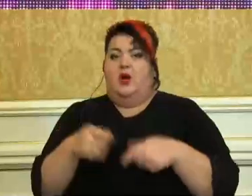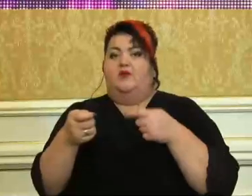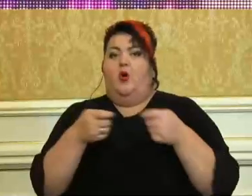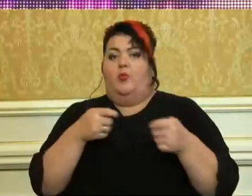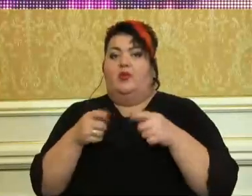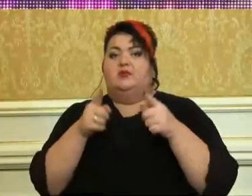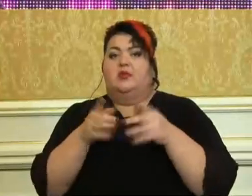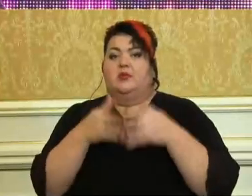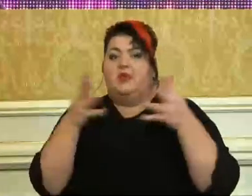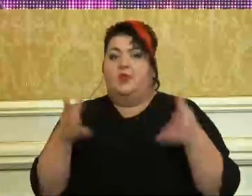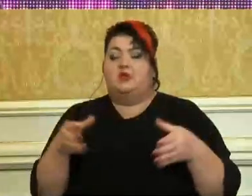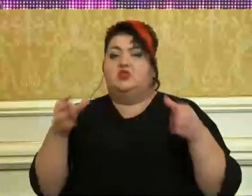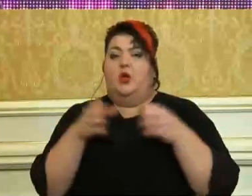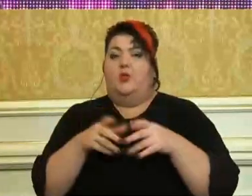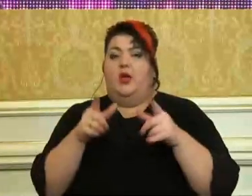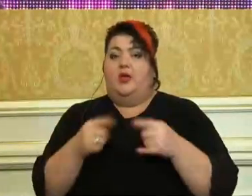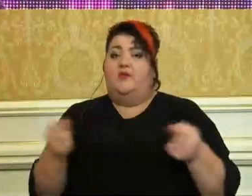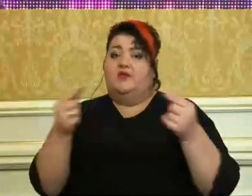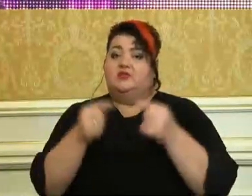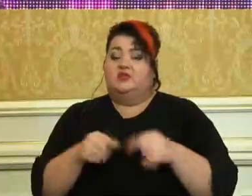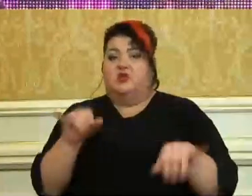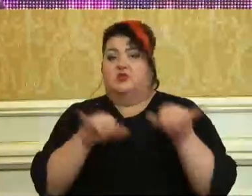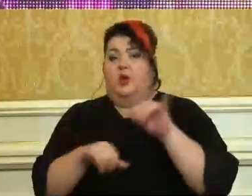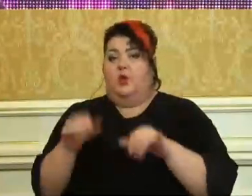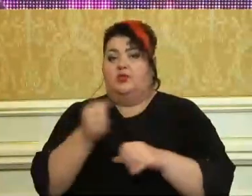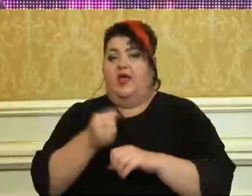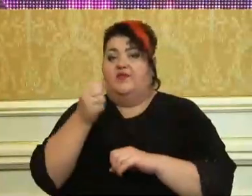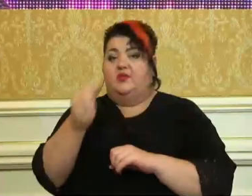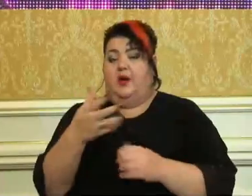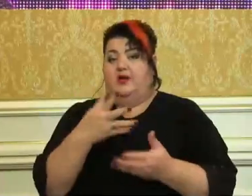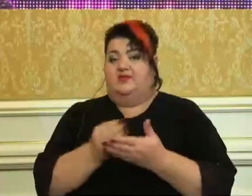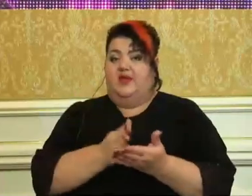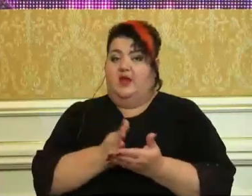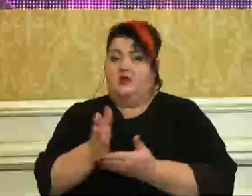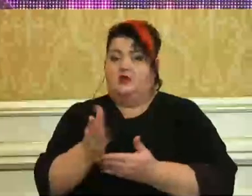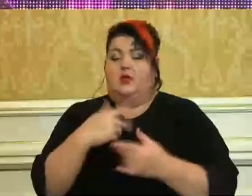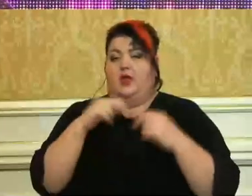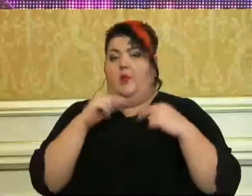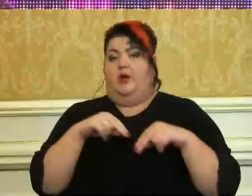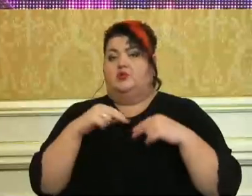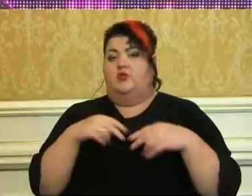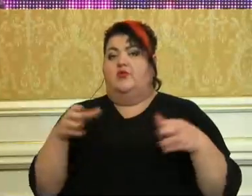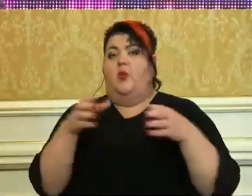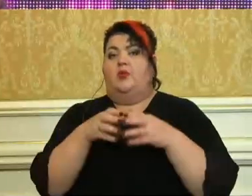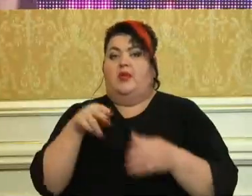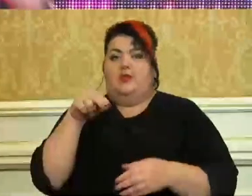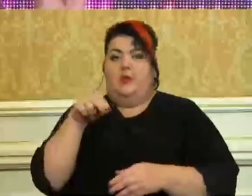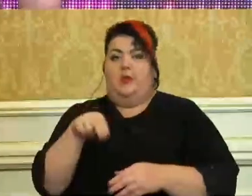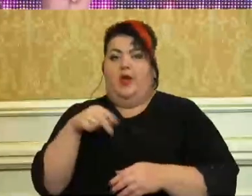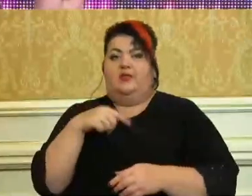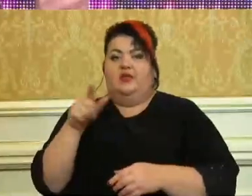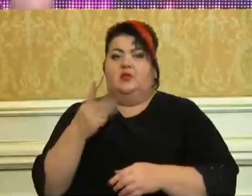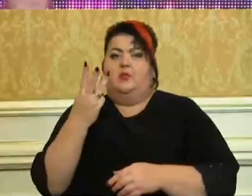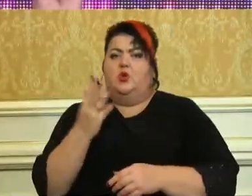right to manage these biggest companies and to think about the resources. I work for the PEC